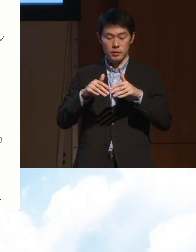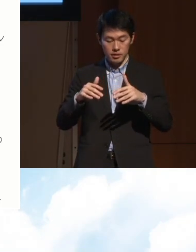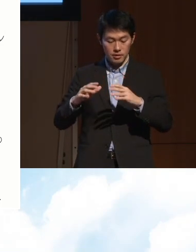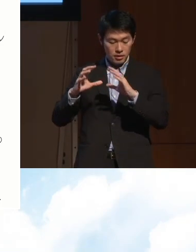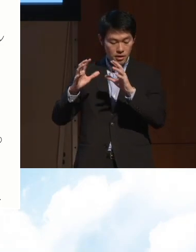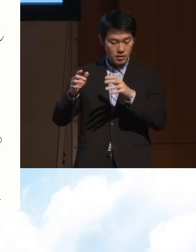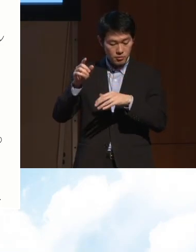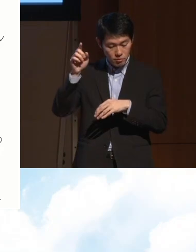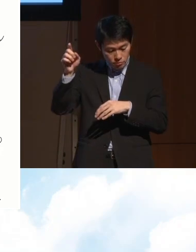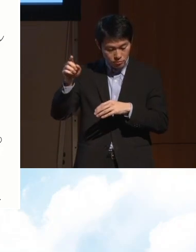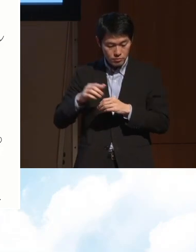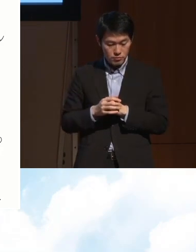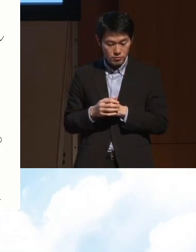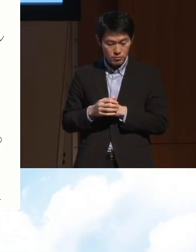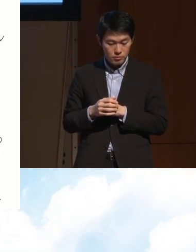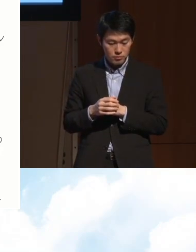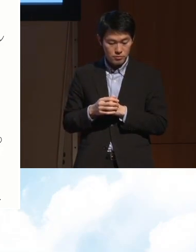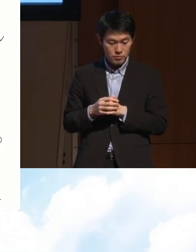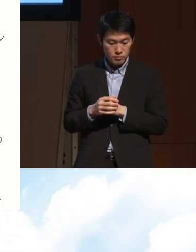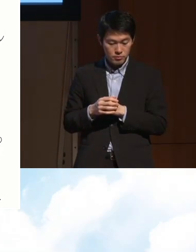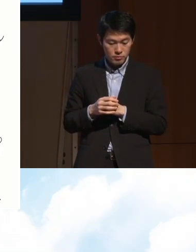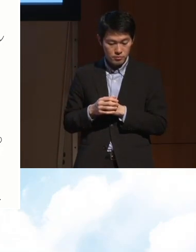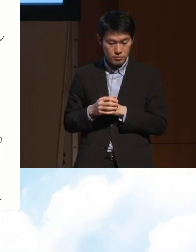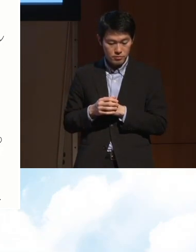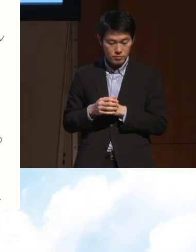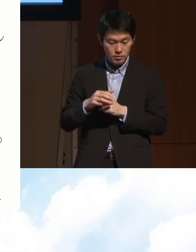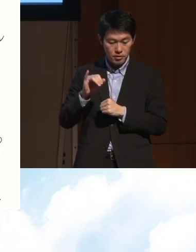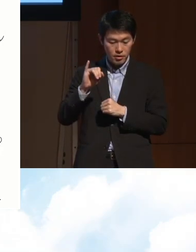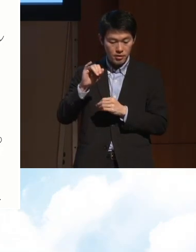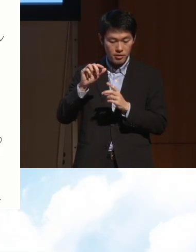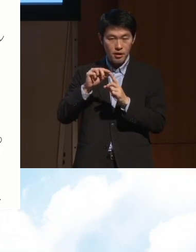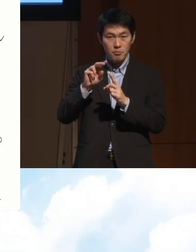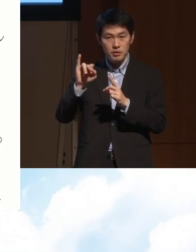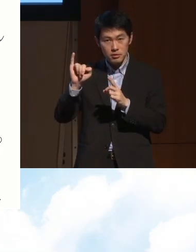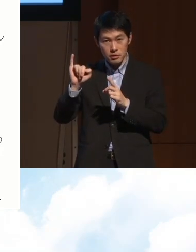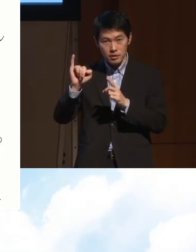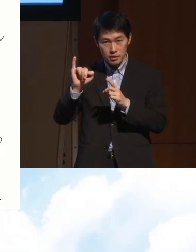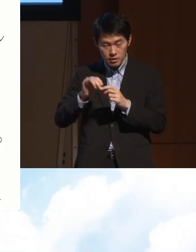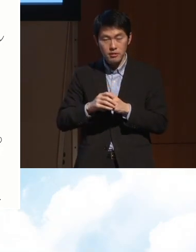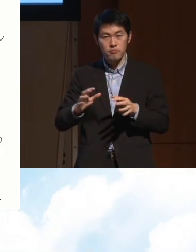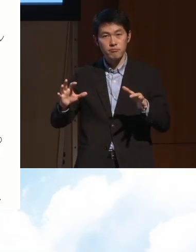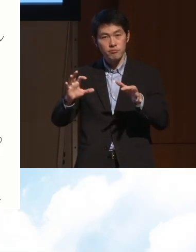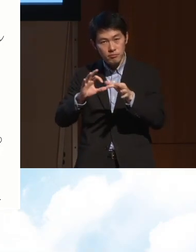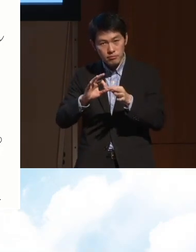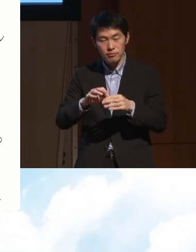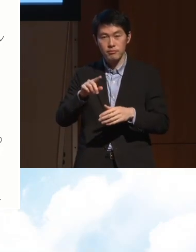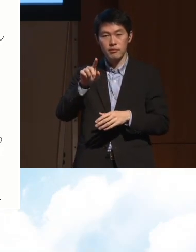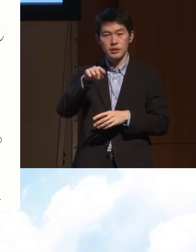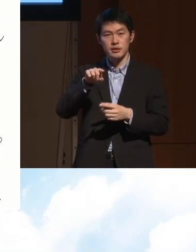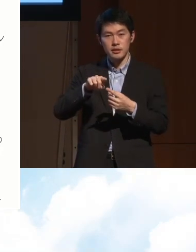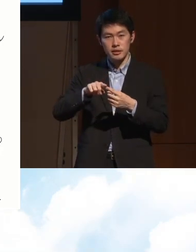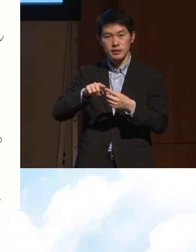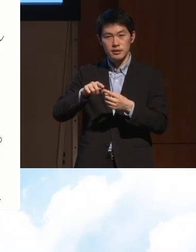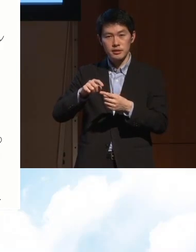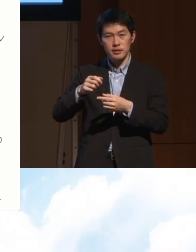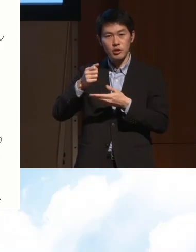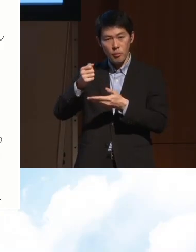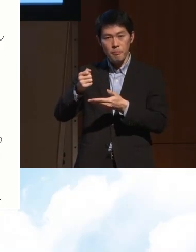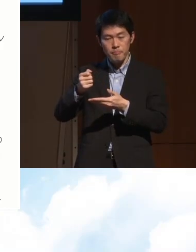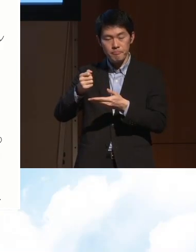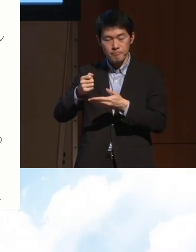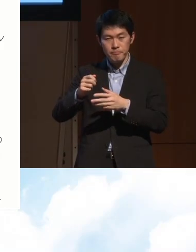have a discussion for the human resource development for these varieties of specialists.